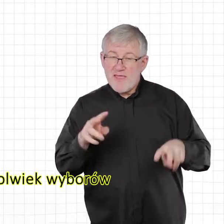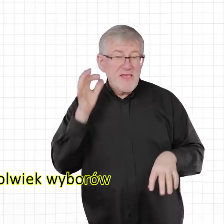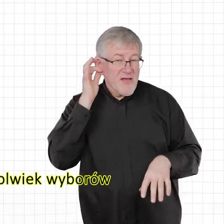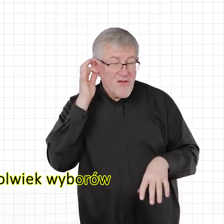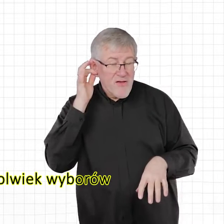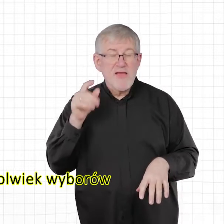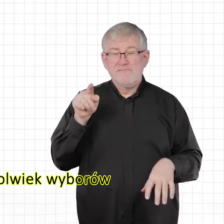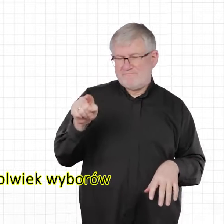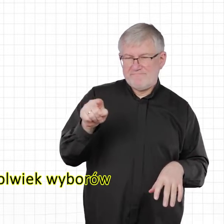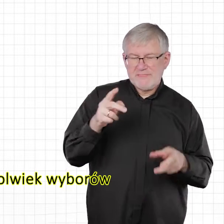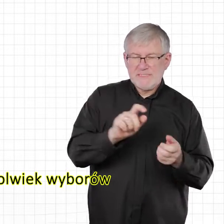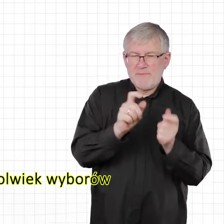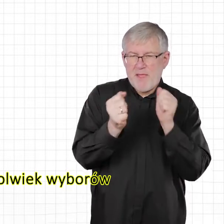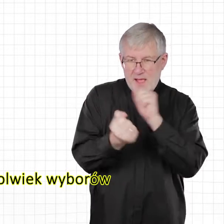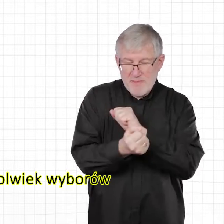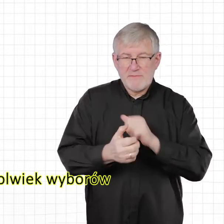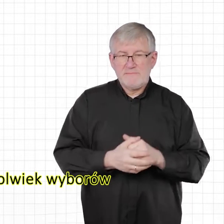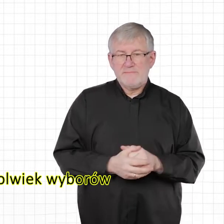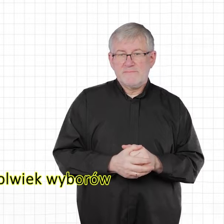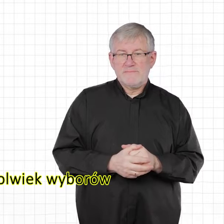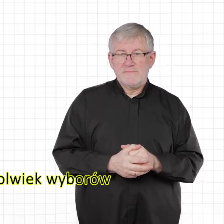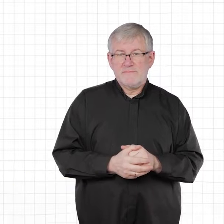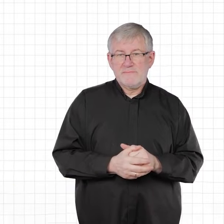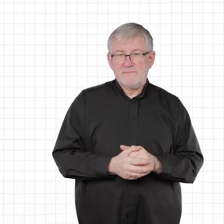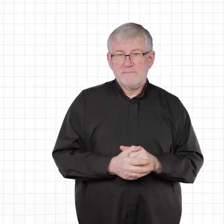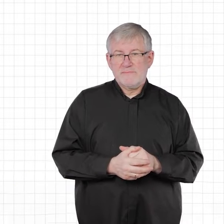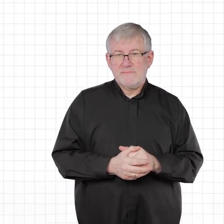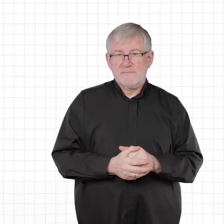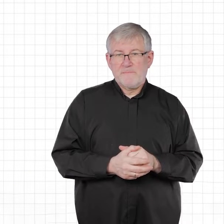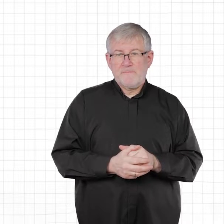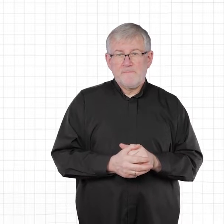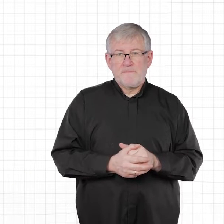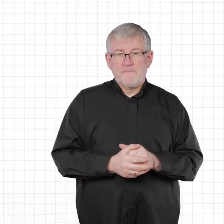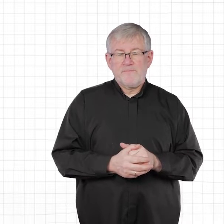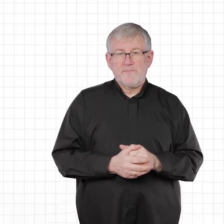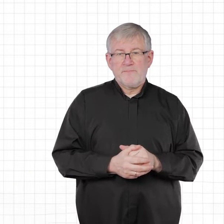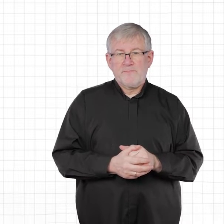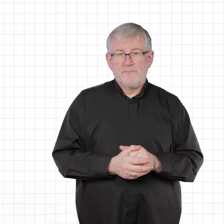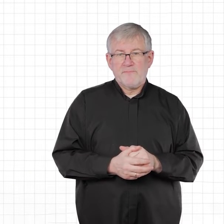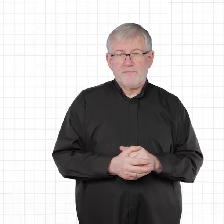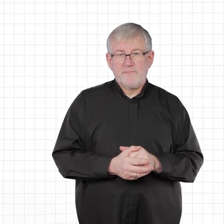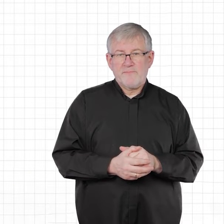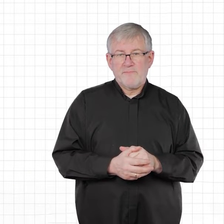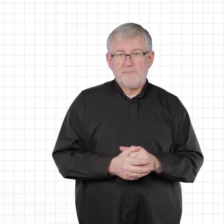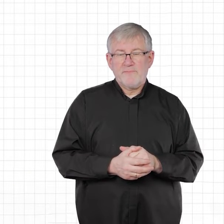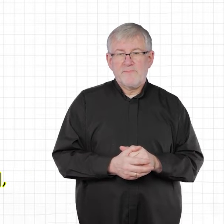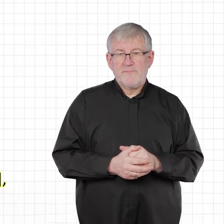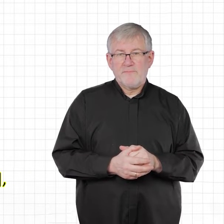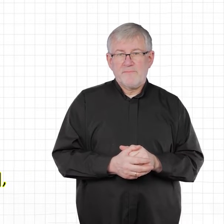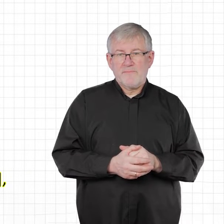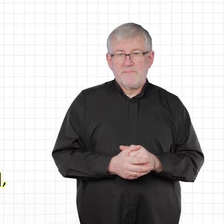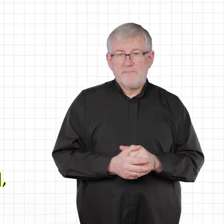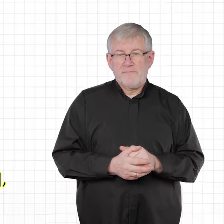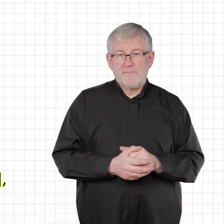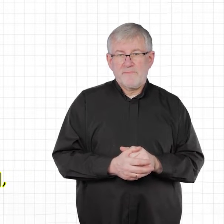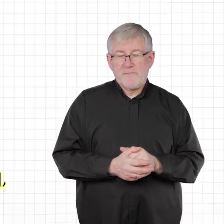have made, you can actually reconsider and make other choices, because